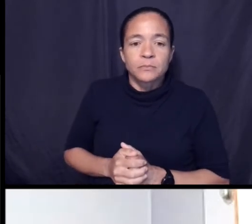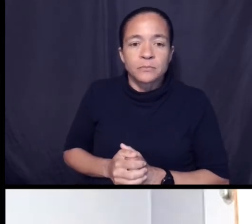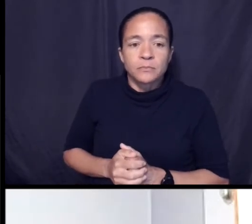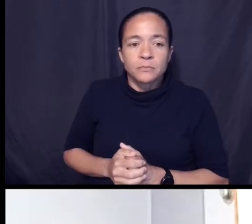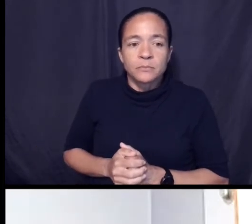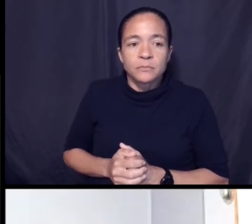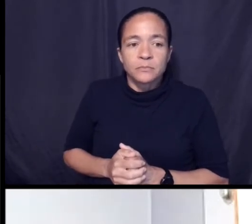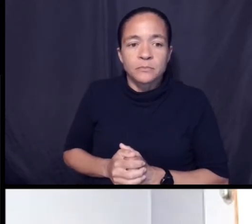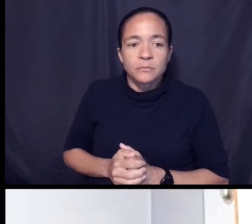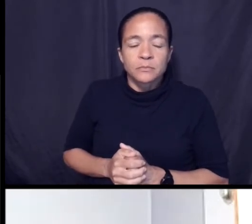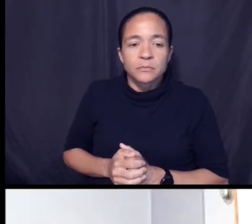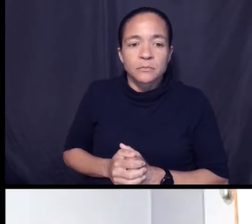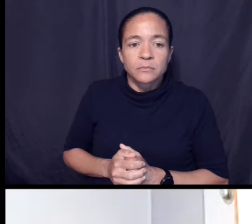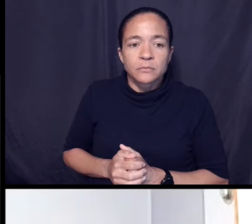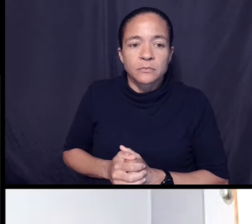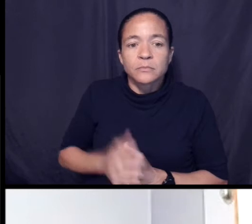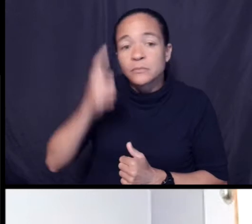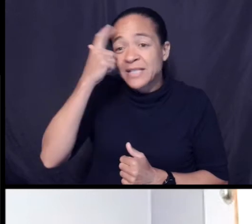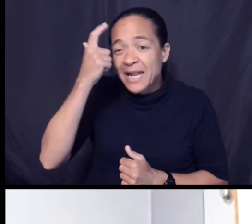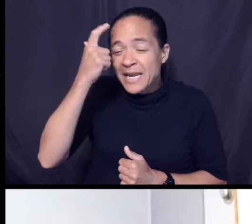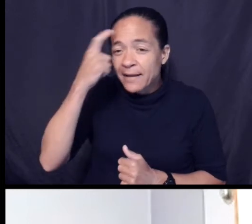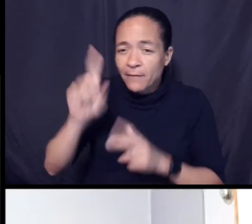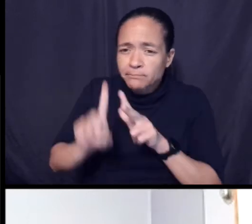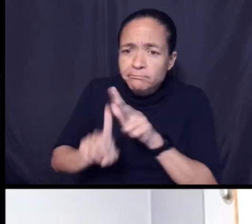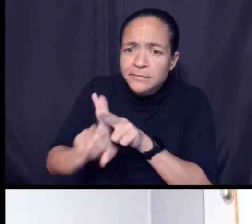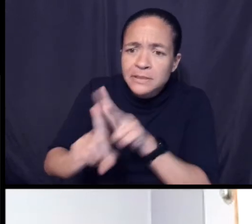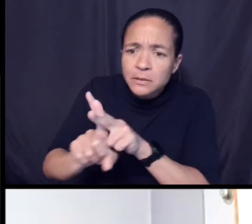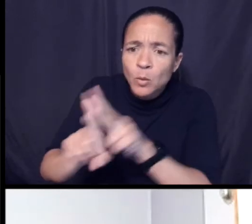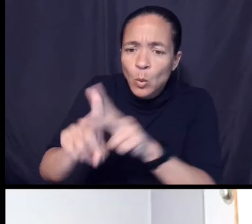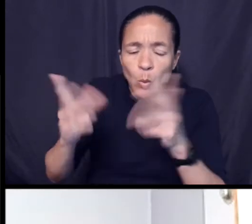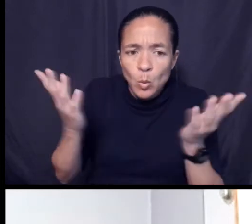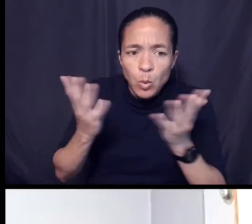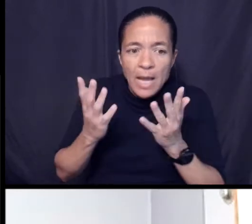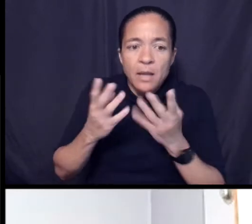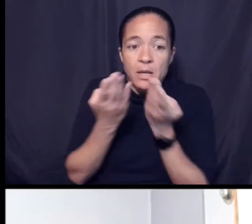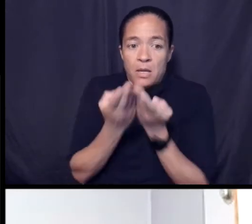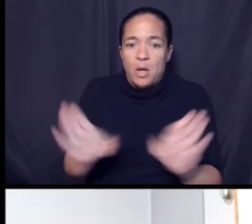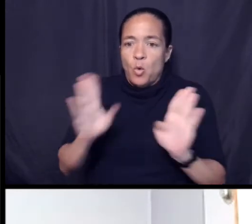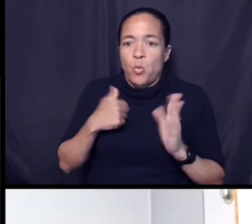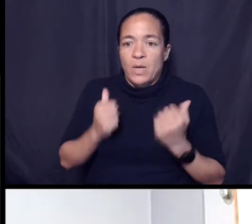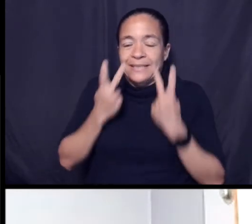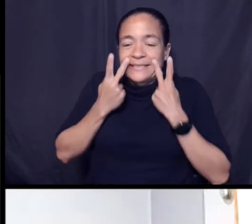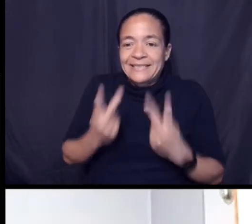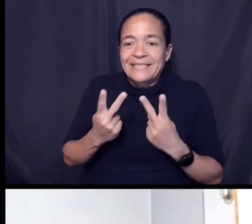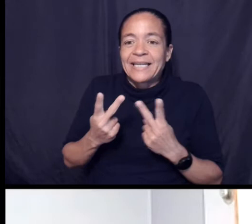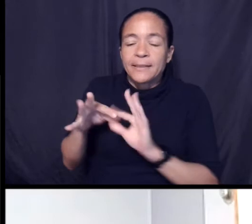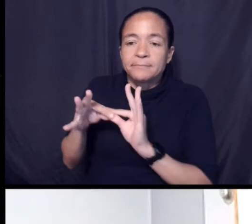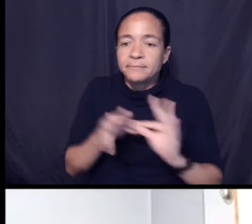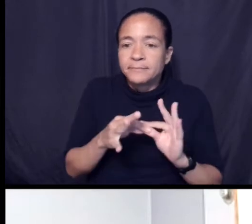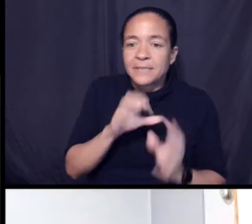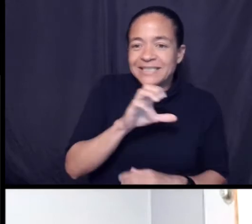So in general, in terms of neurological manifestations, other things that overall can be seen in association